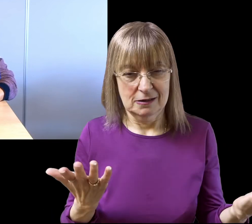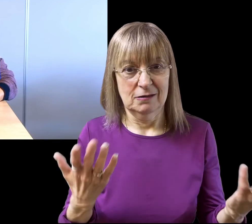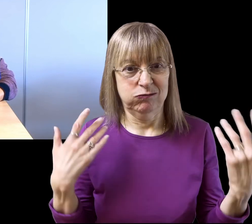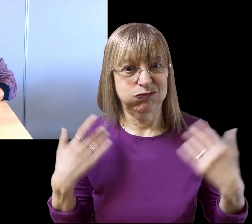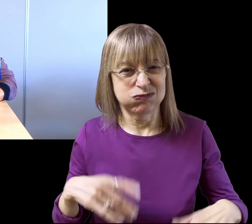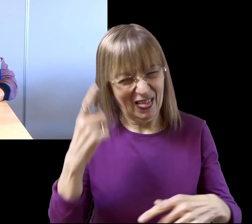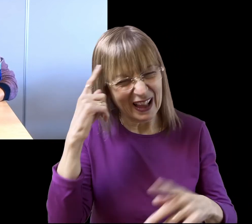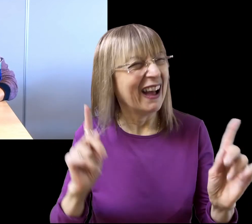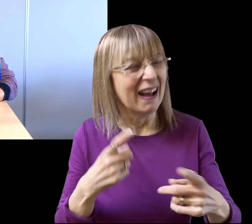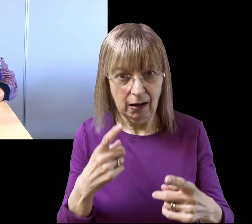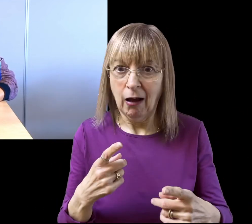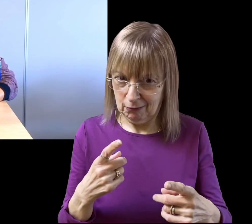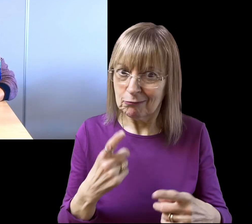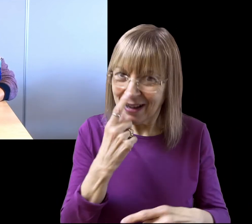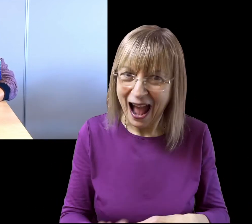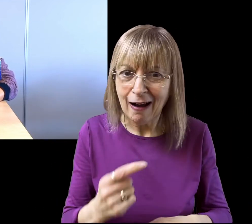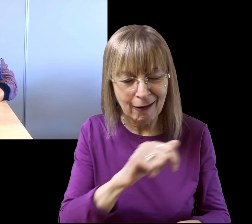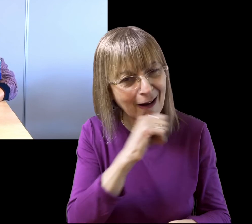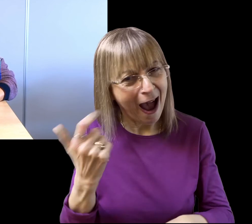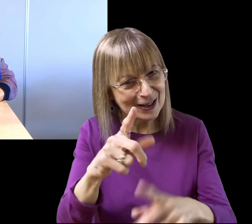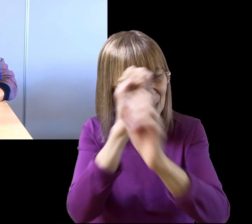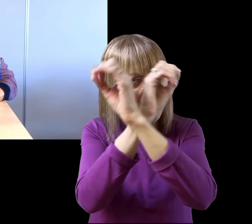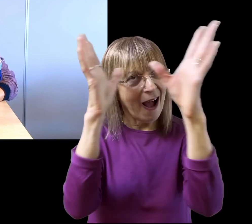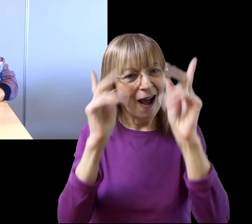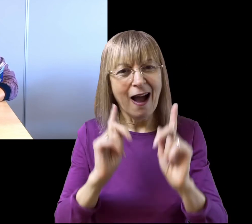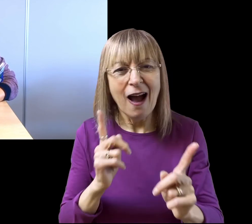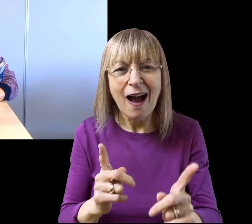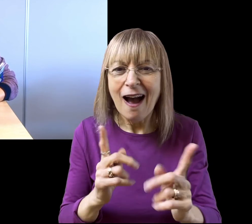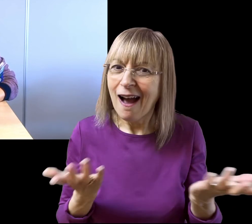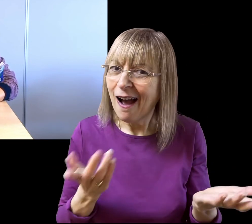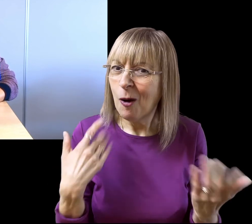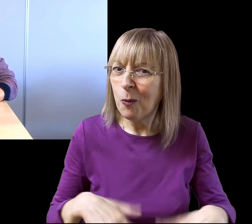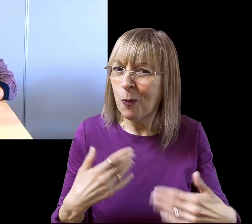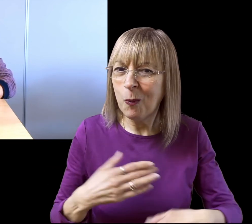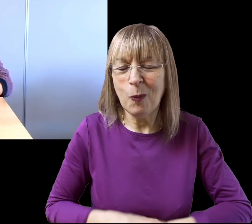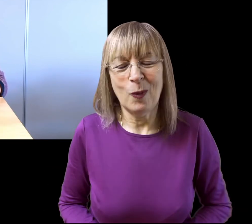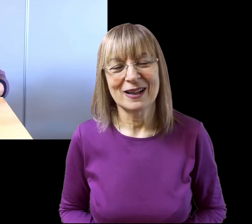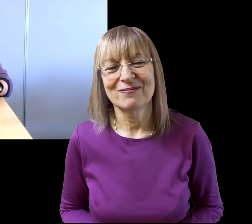groove. It's unlikely to work, I fear, but hey, it was a nice idea.